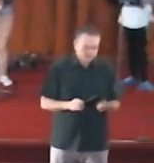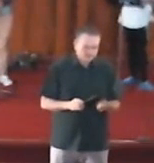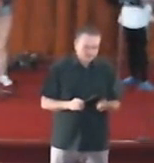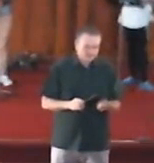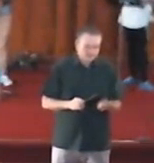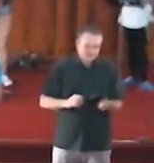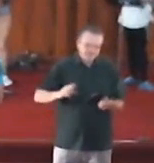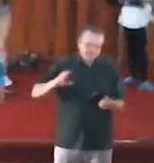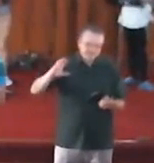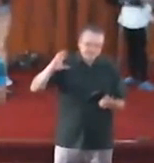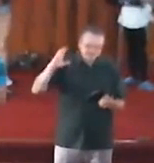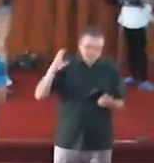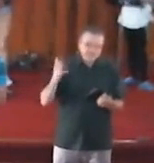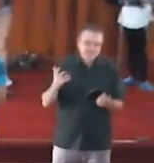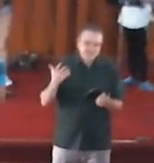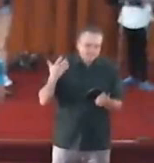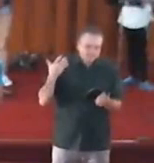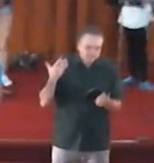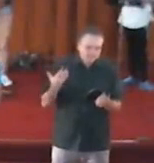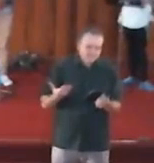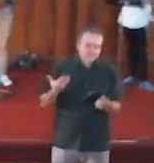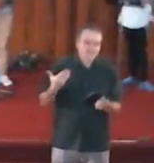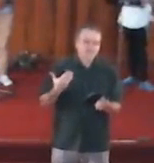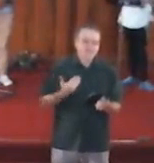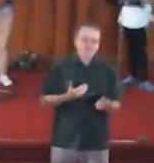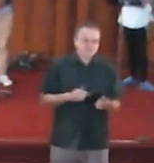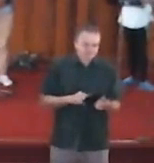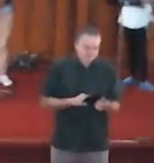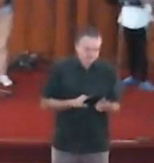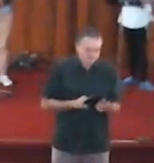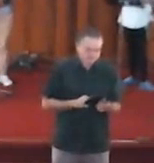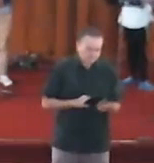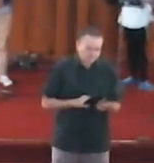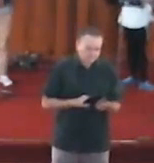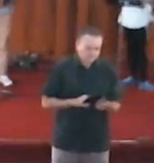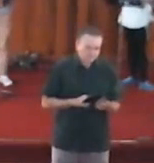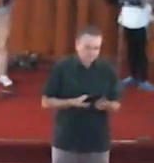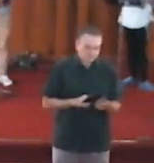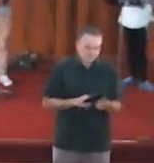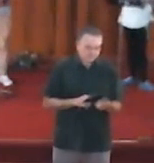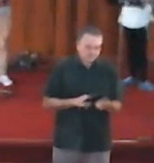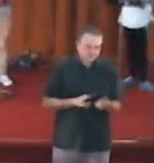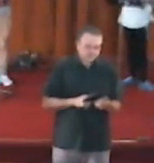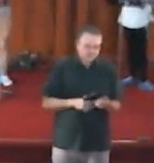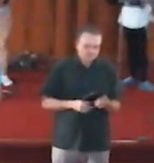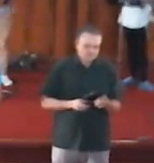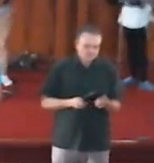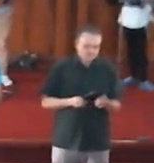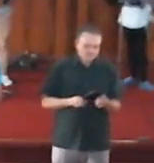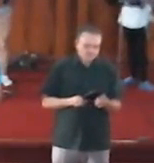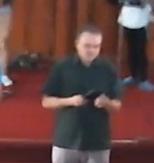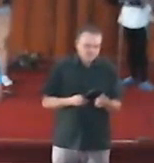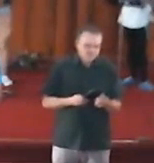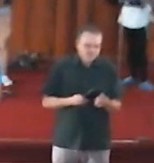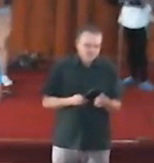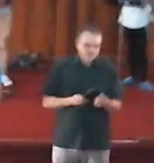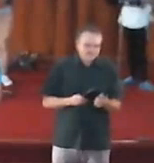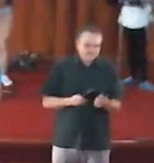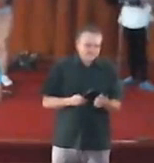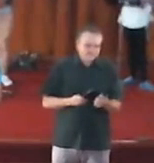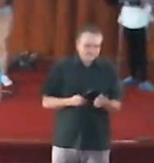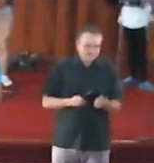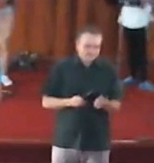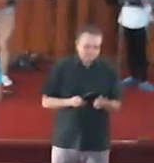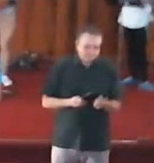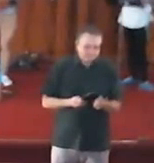you. Te doy la bienvenida a ti. I welcome you. No te